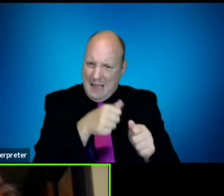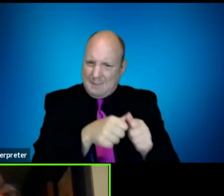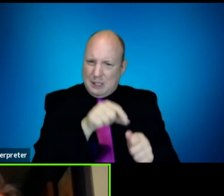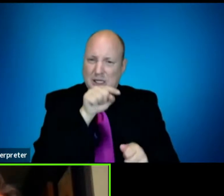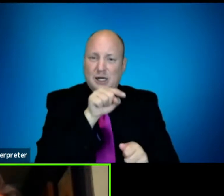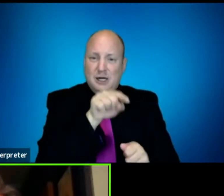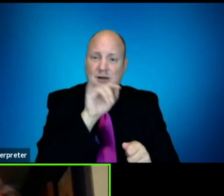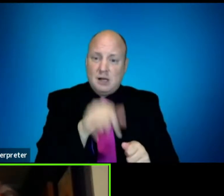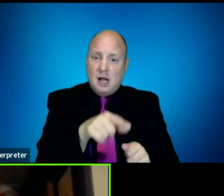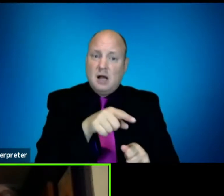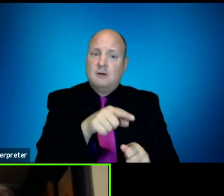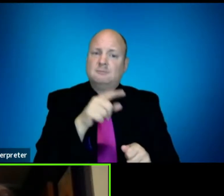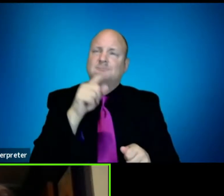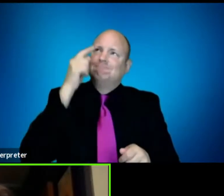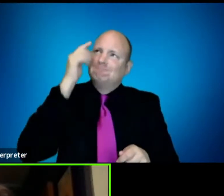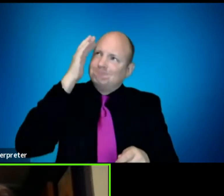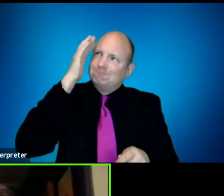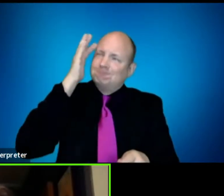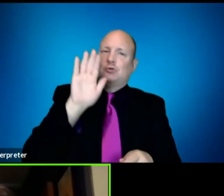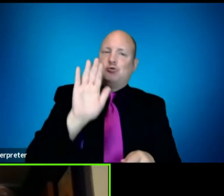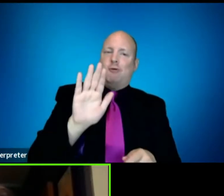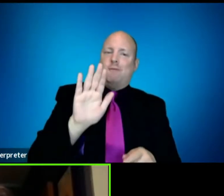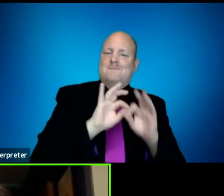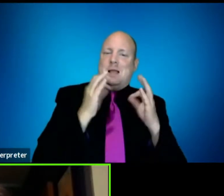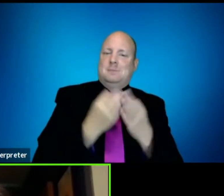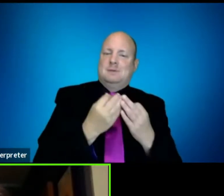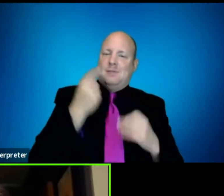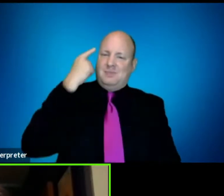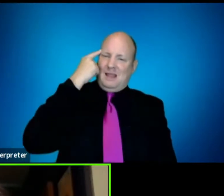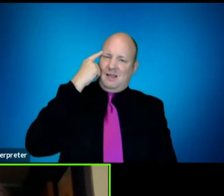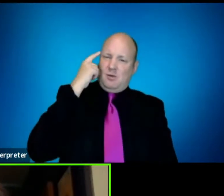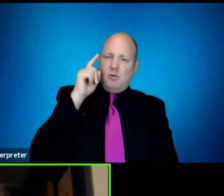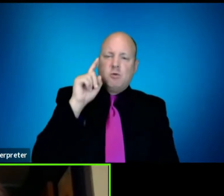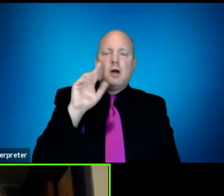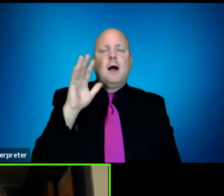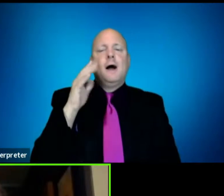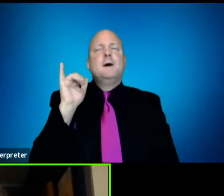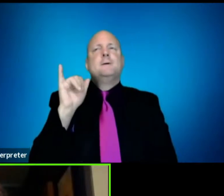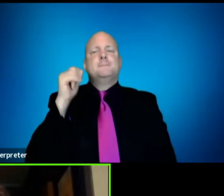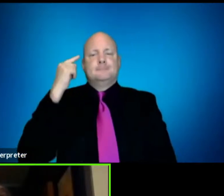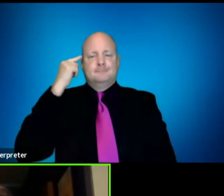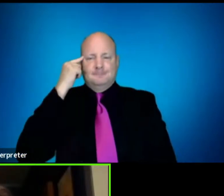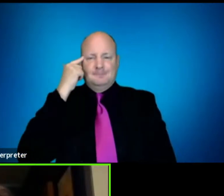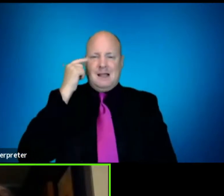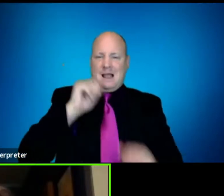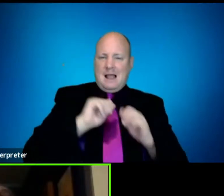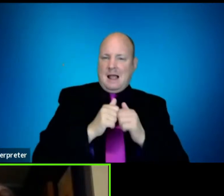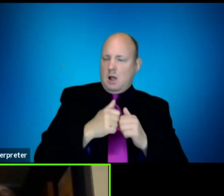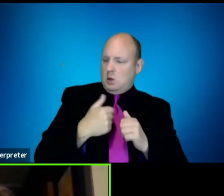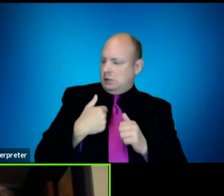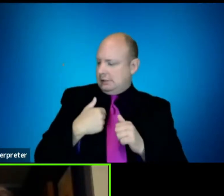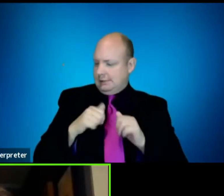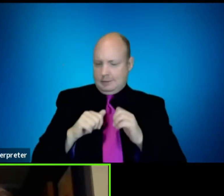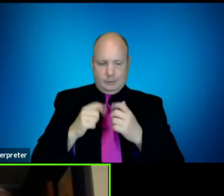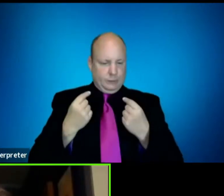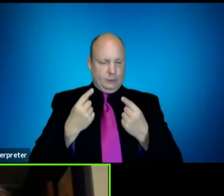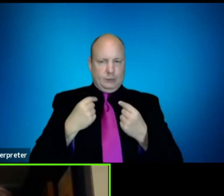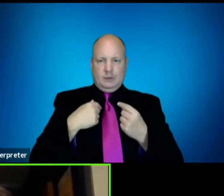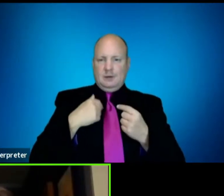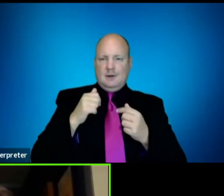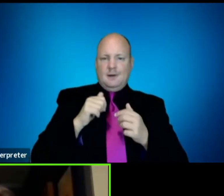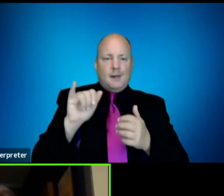for schools, I think we're continuously looking at other tools that are available, and test to stay, or a program where if someone